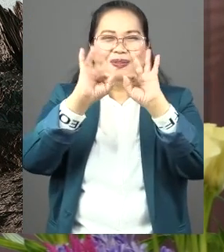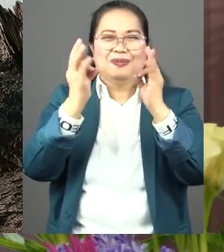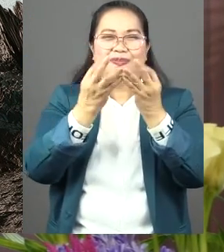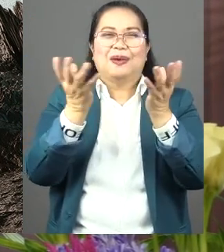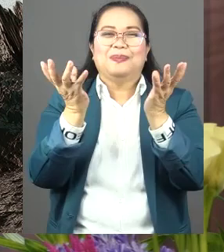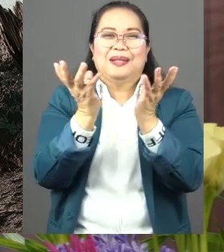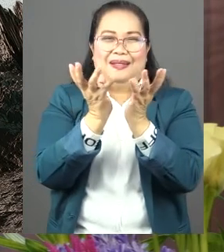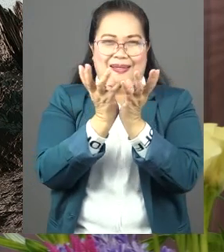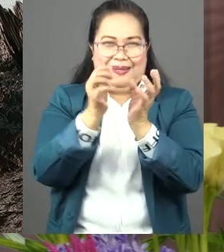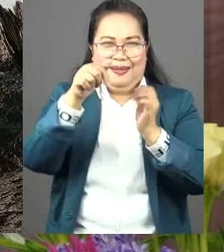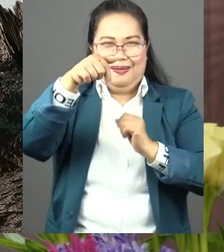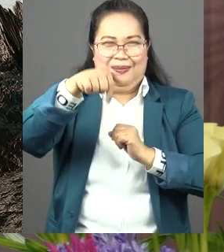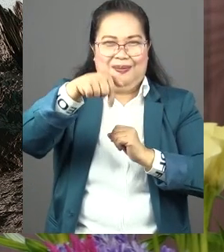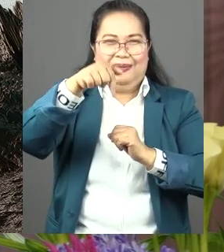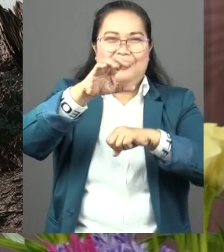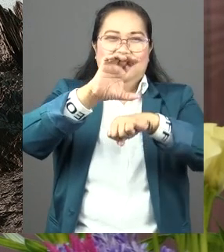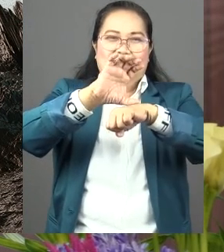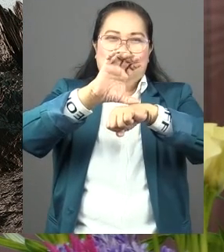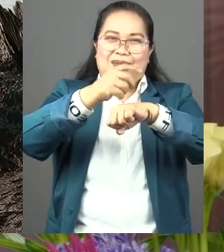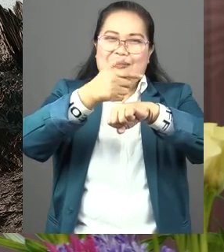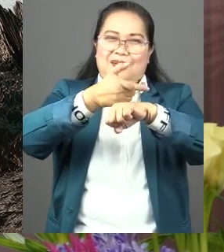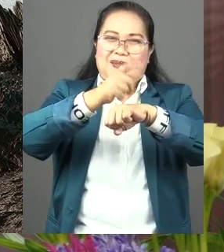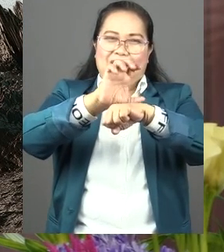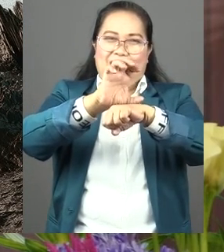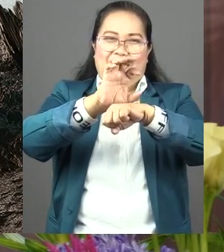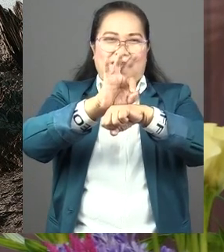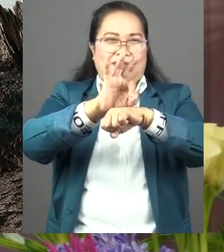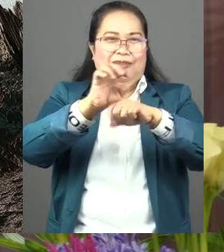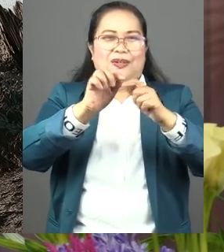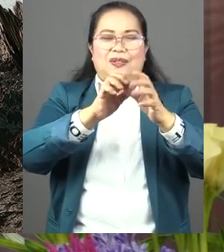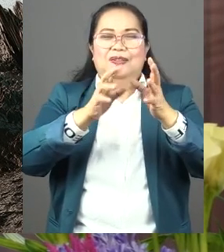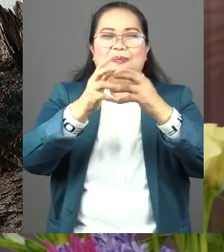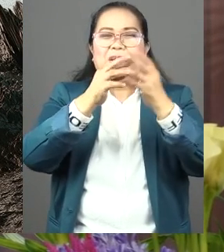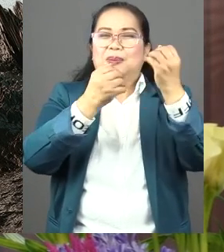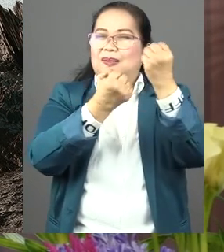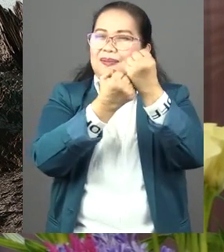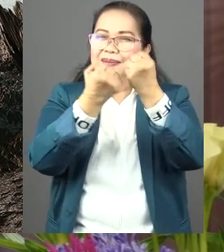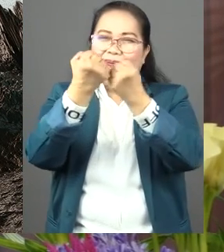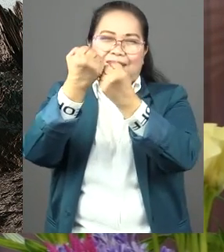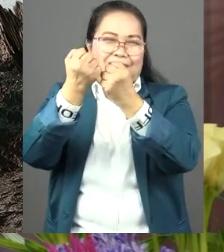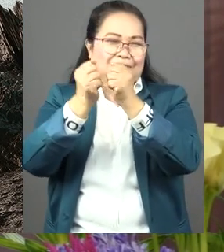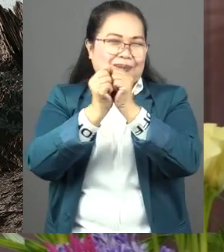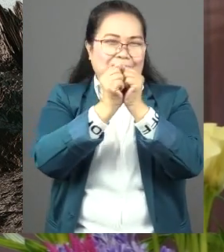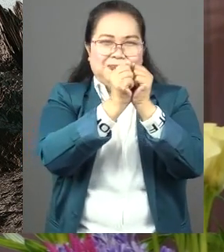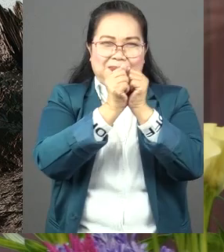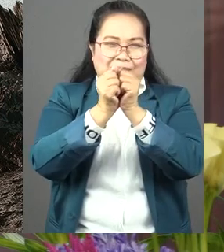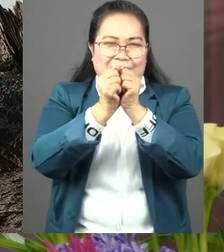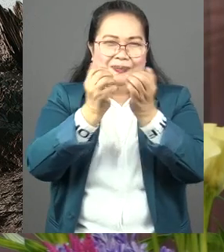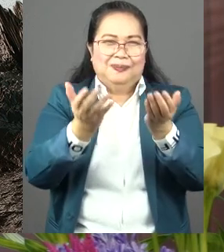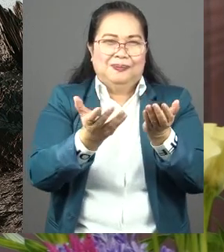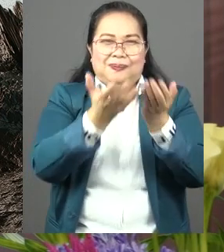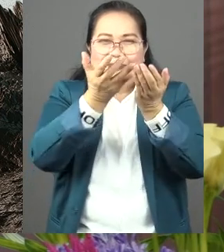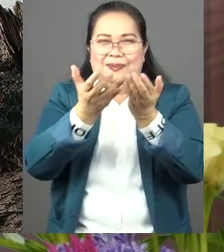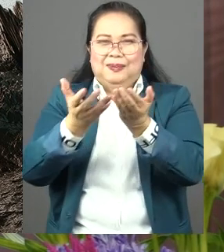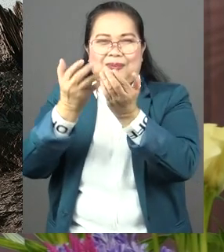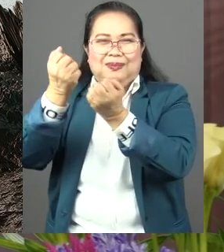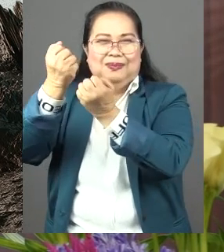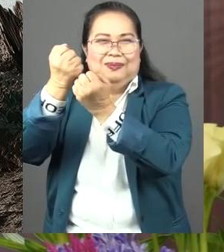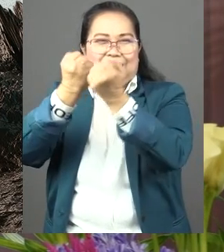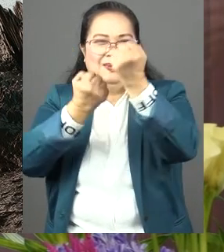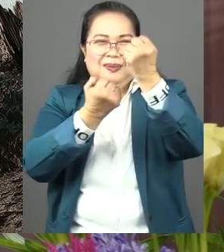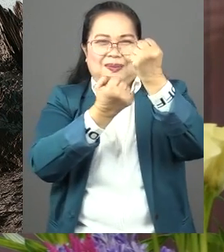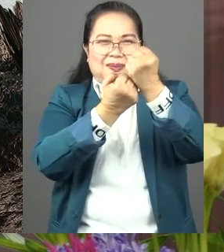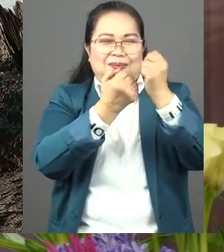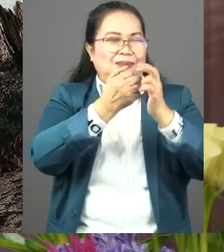here be people who are rooting for each other, who are lifting each other up,